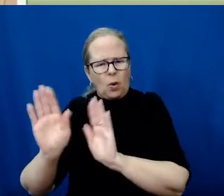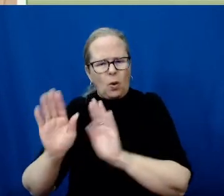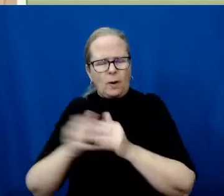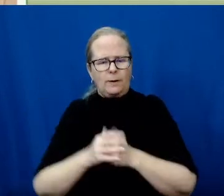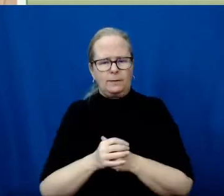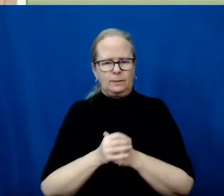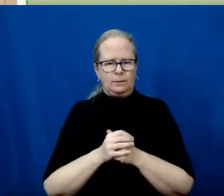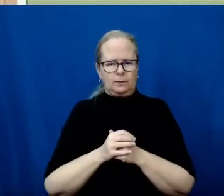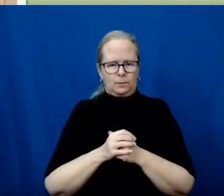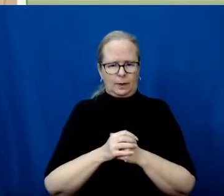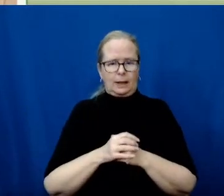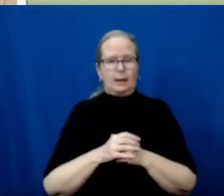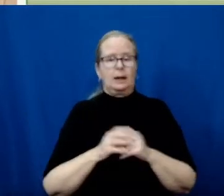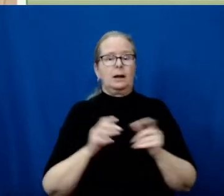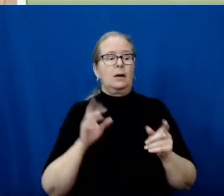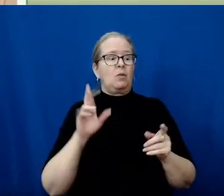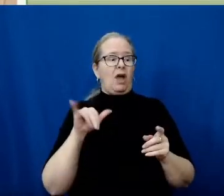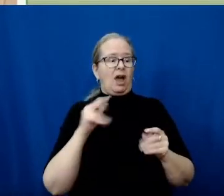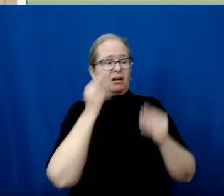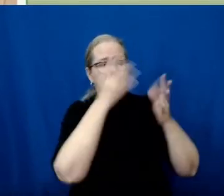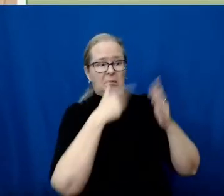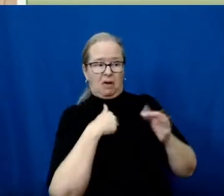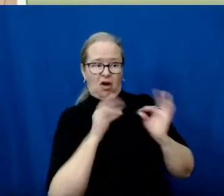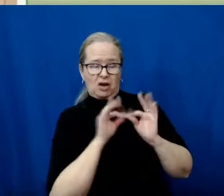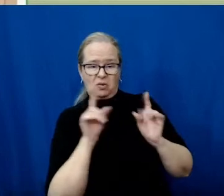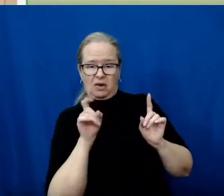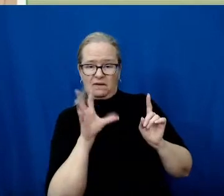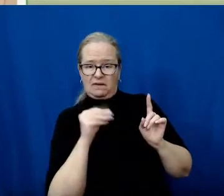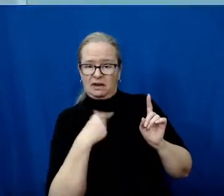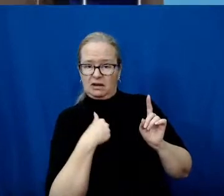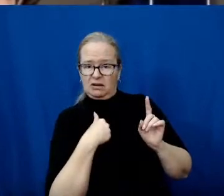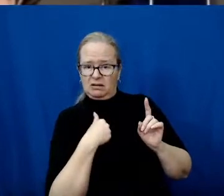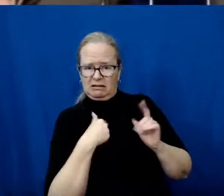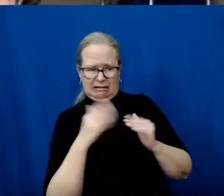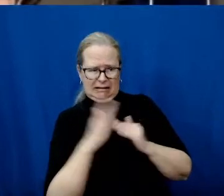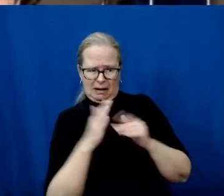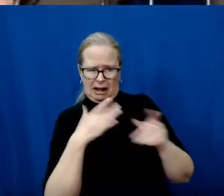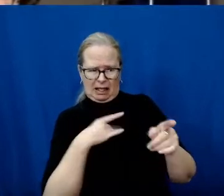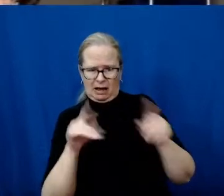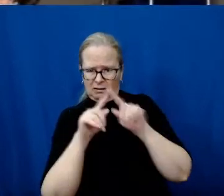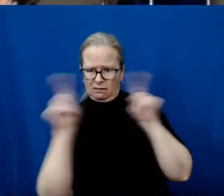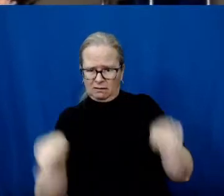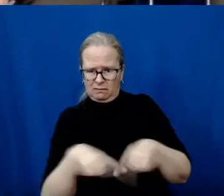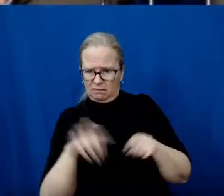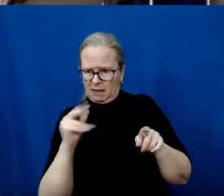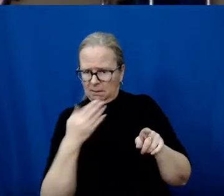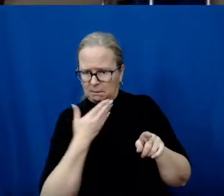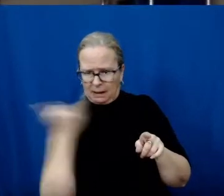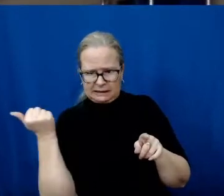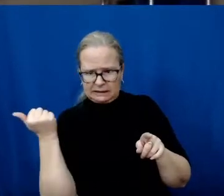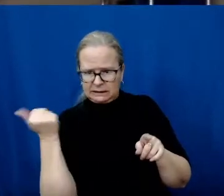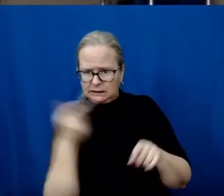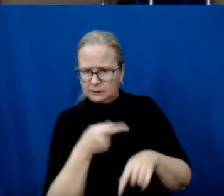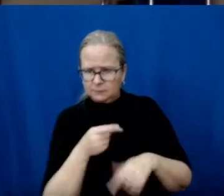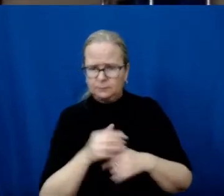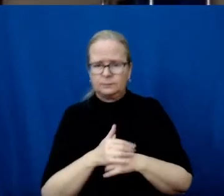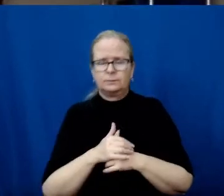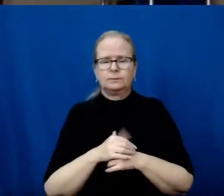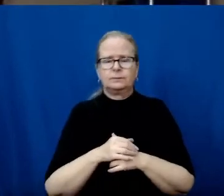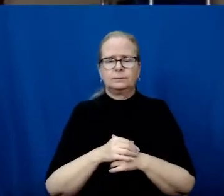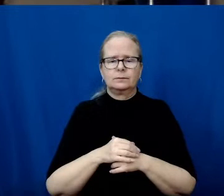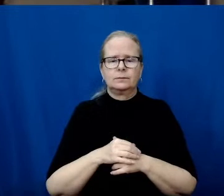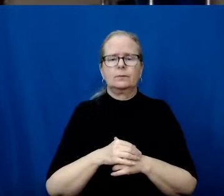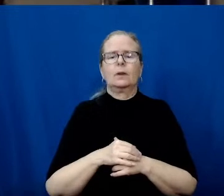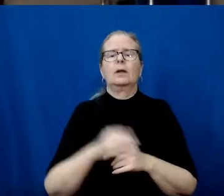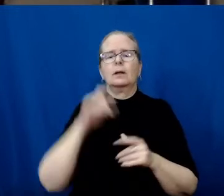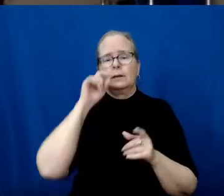Yeah. Well, and I think that's an interesting thing about these boxes, right? Because they you look at, why do they clean air so